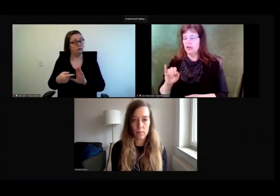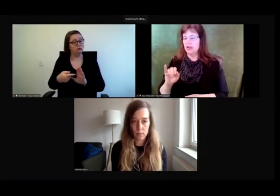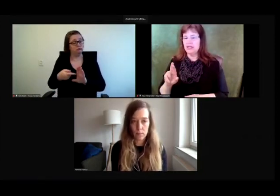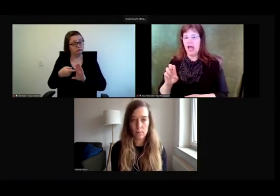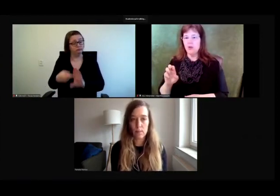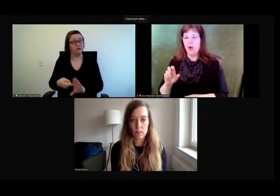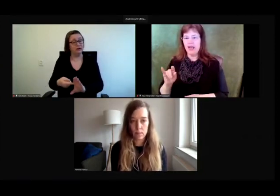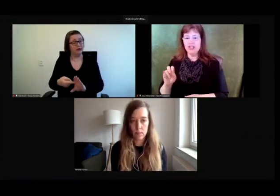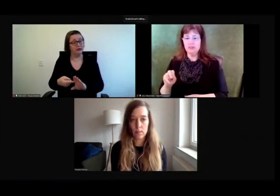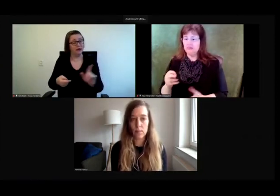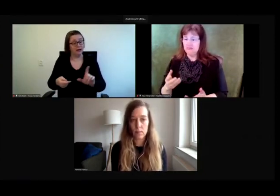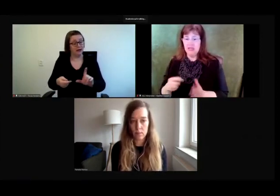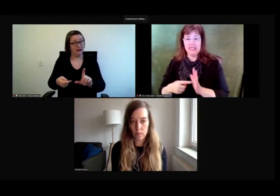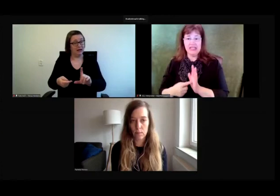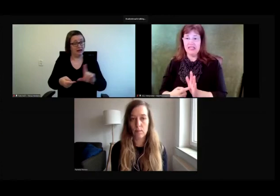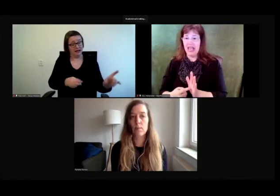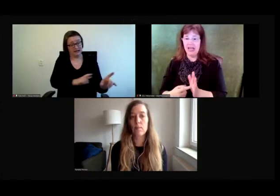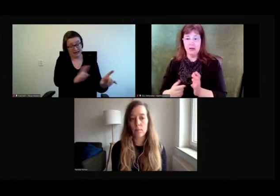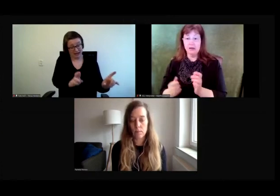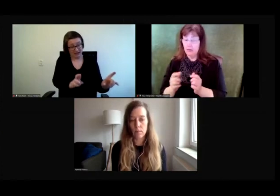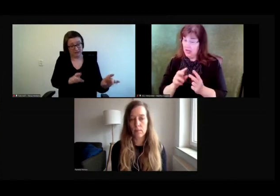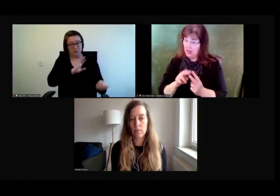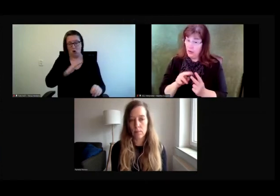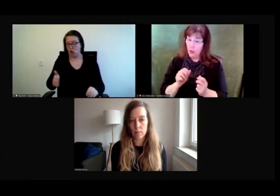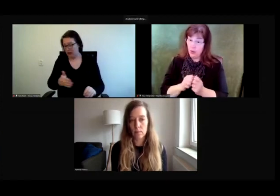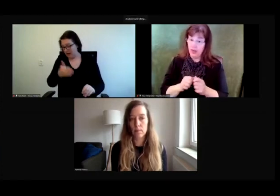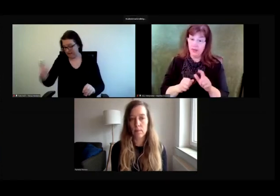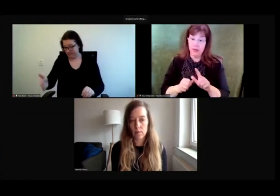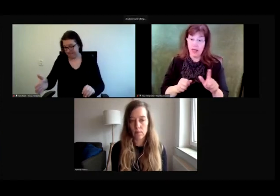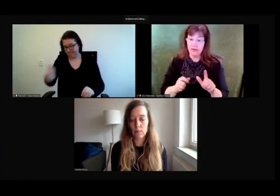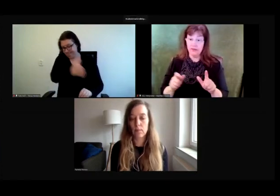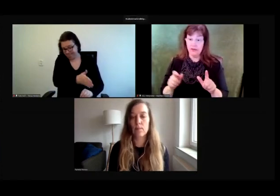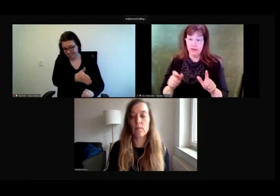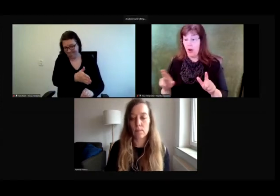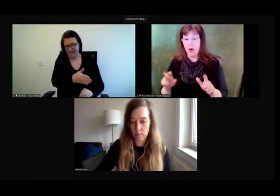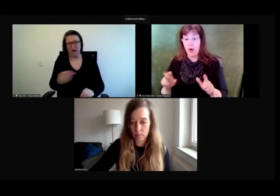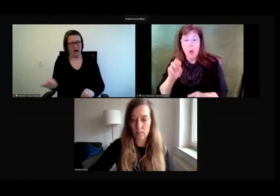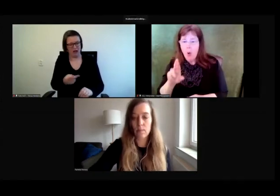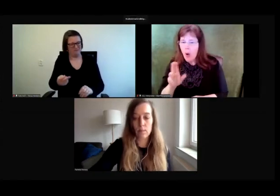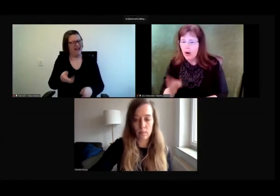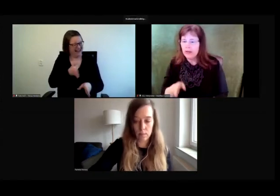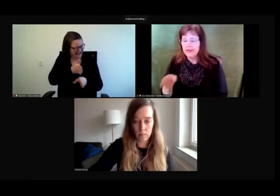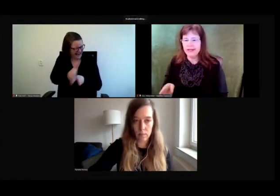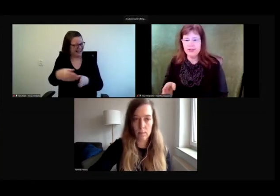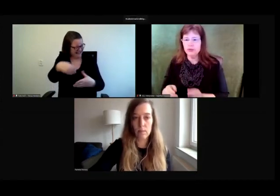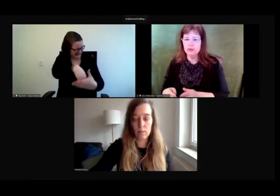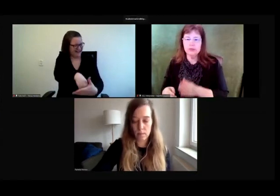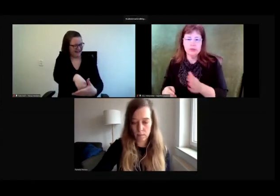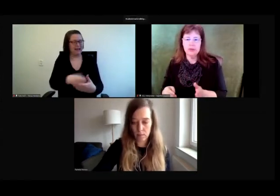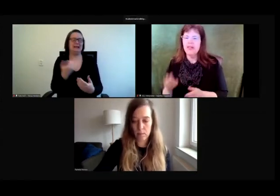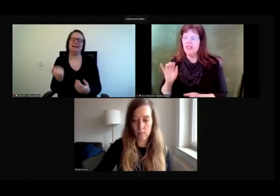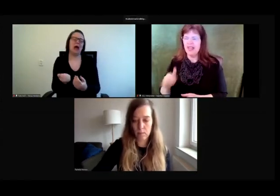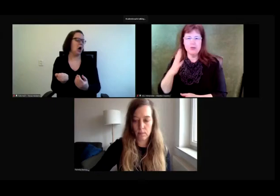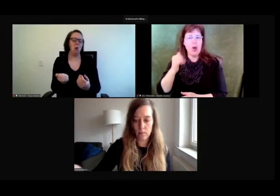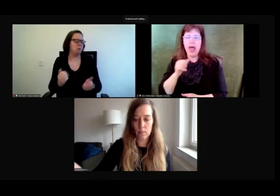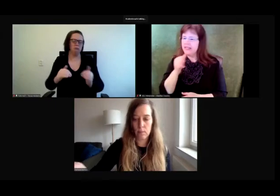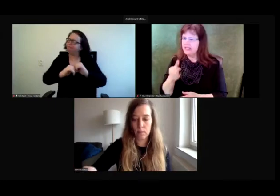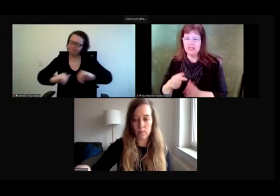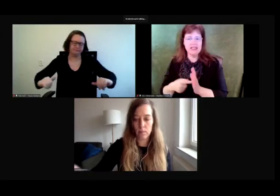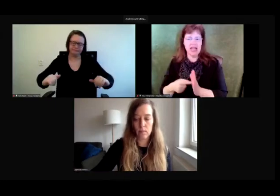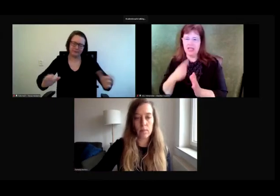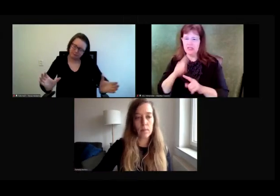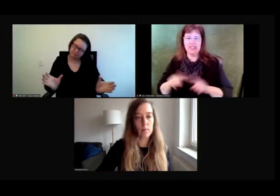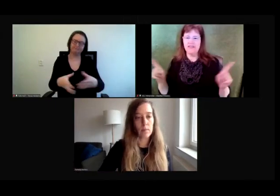the left and right sign, as well for the next to the left and the next to the right. So that's why I didn't distinguish this.